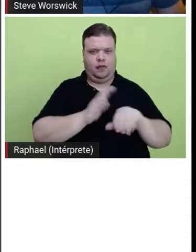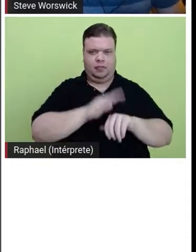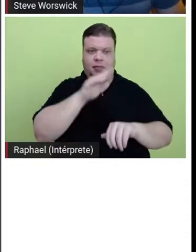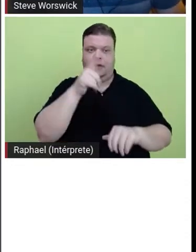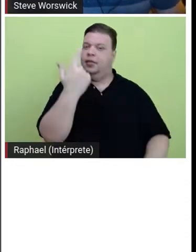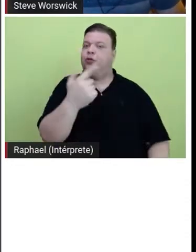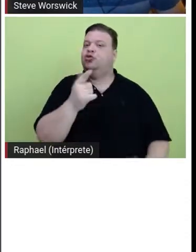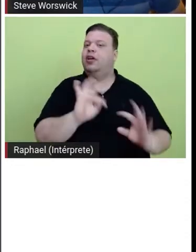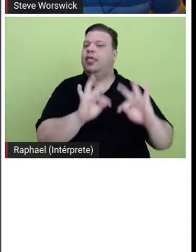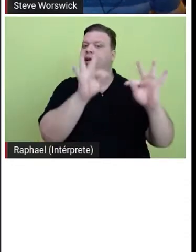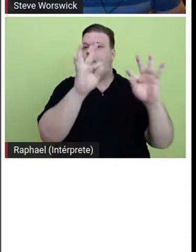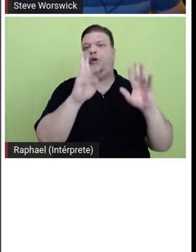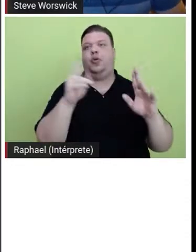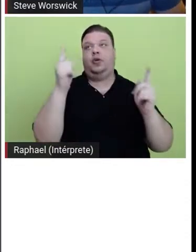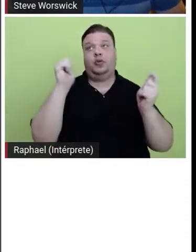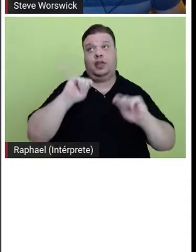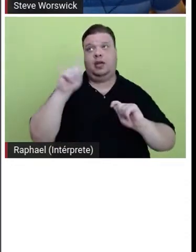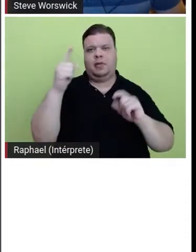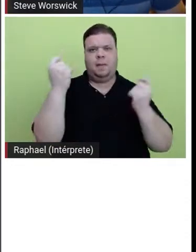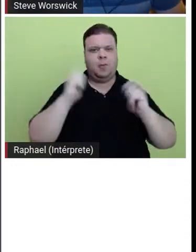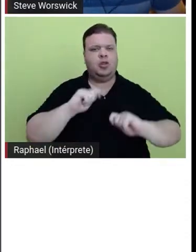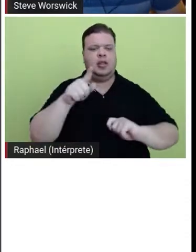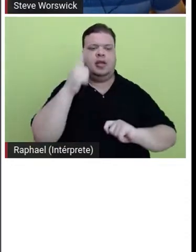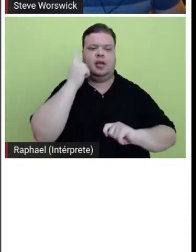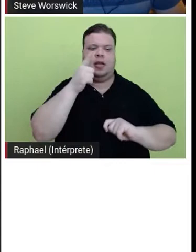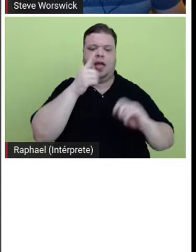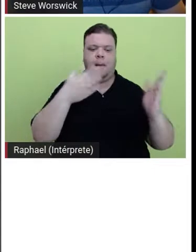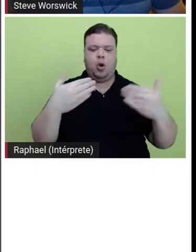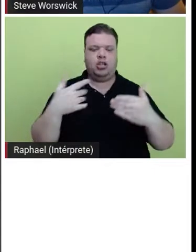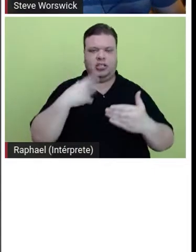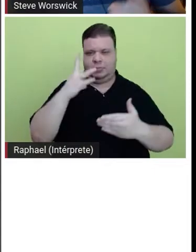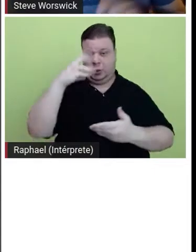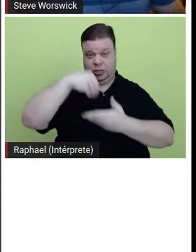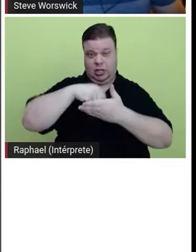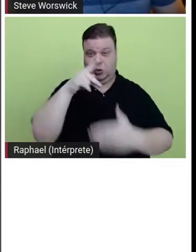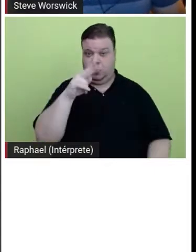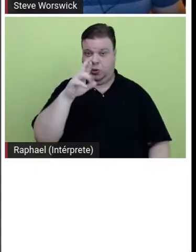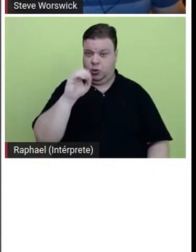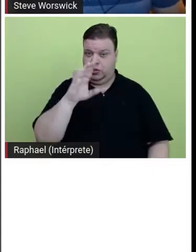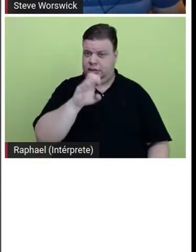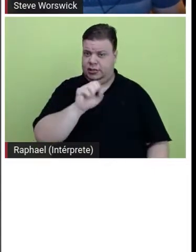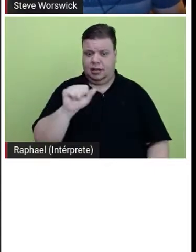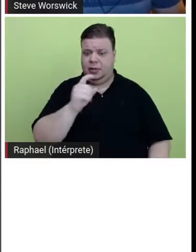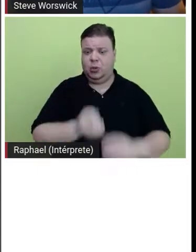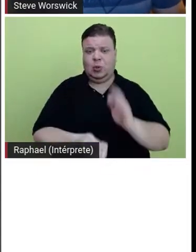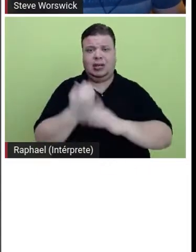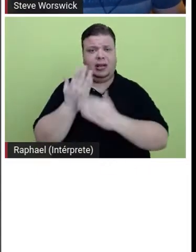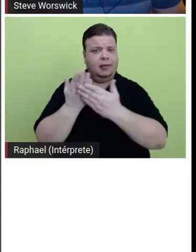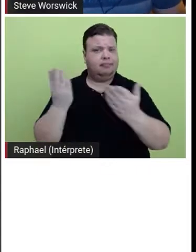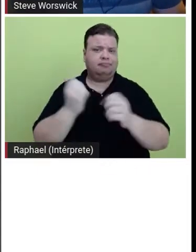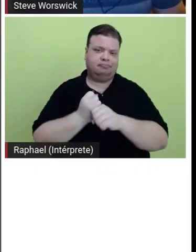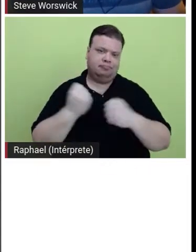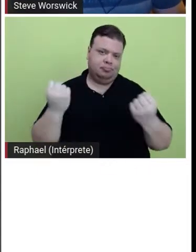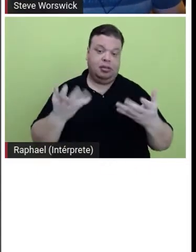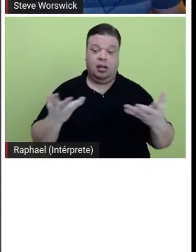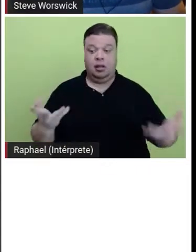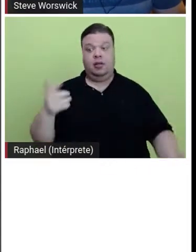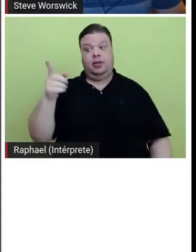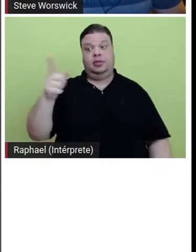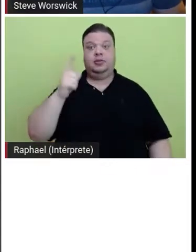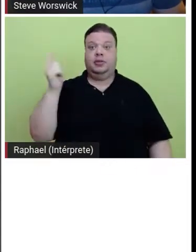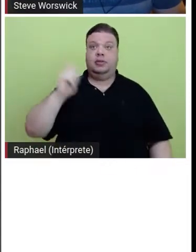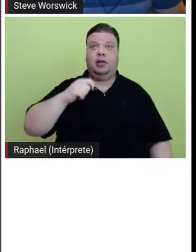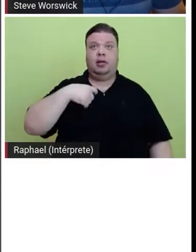like dance music, techno music. And there's an example of one of the CDs I was featured on there, which is